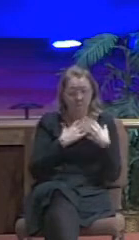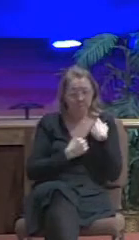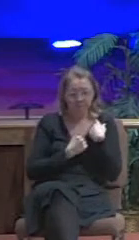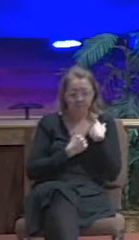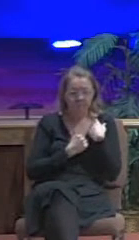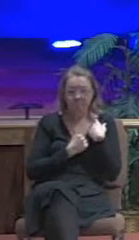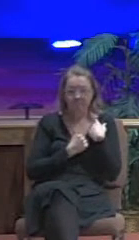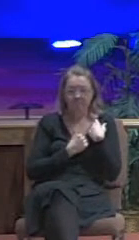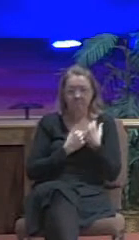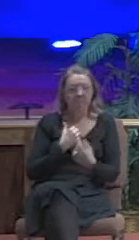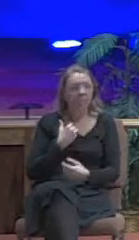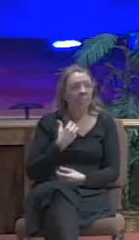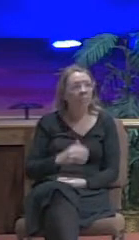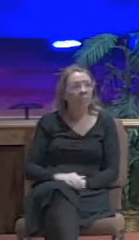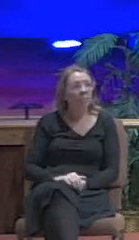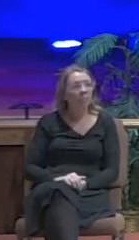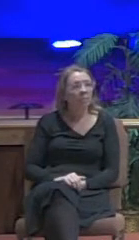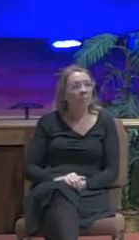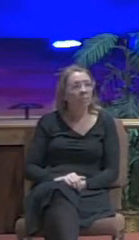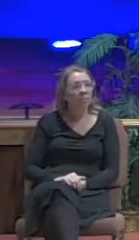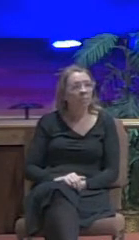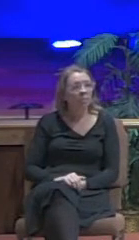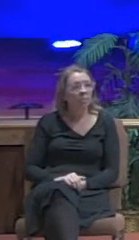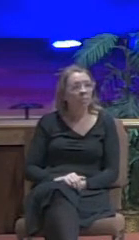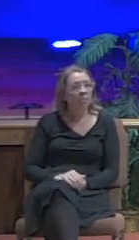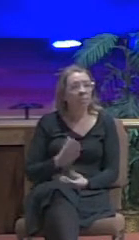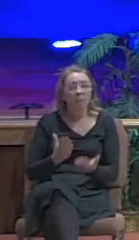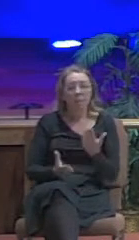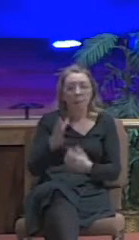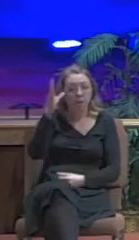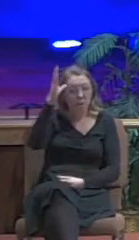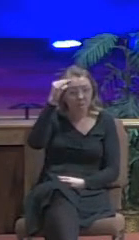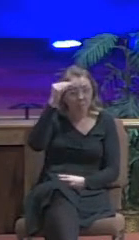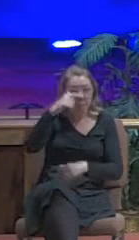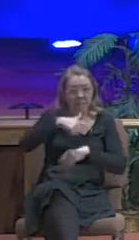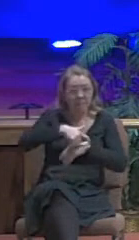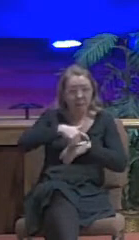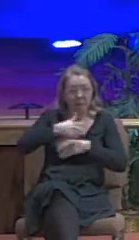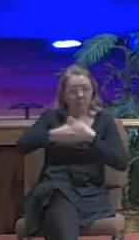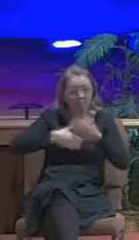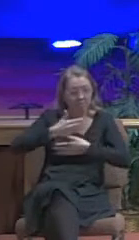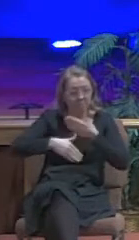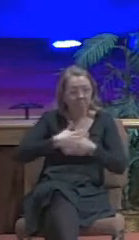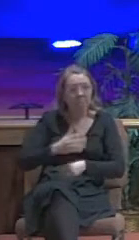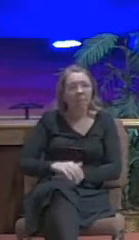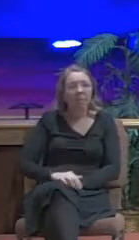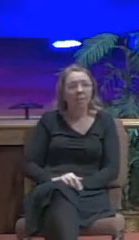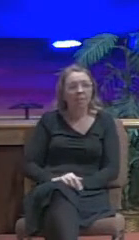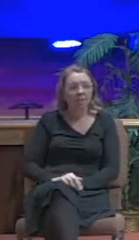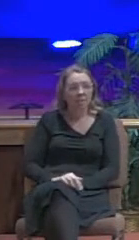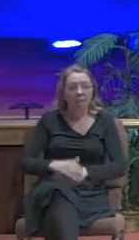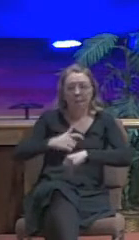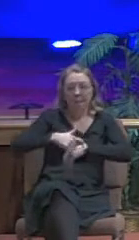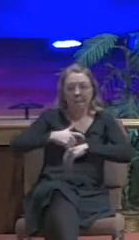And maybe they've stubborn, it's been taking a while, but guess what? It's time for our prodigal children.